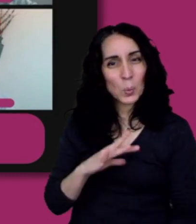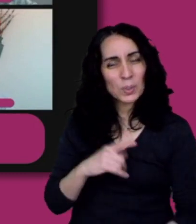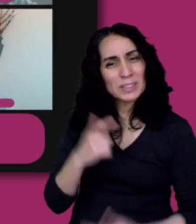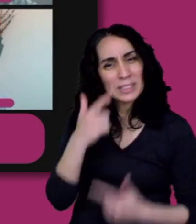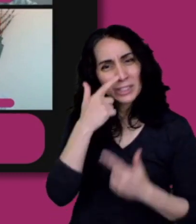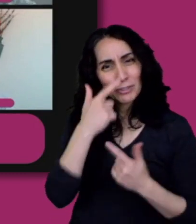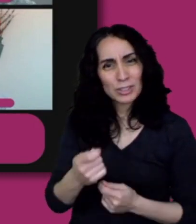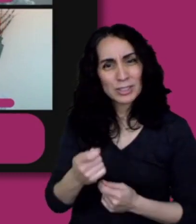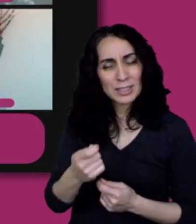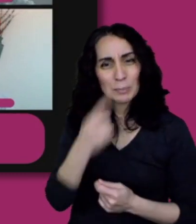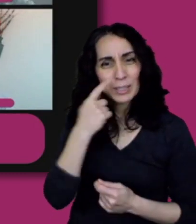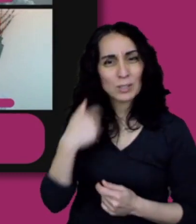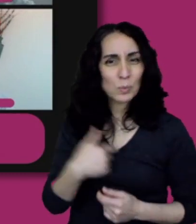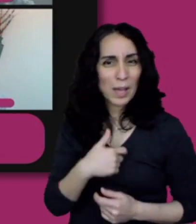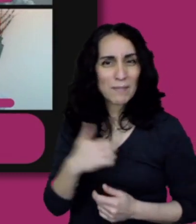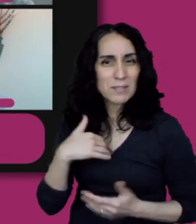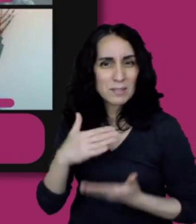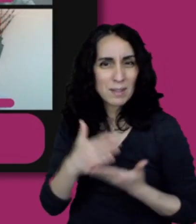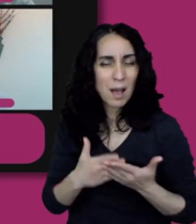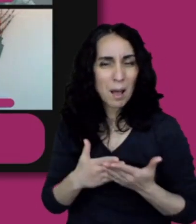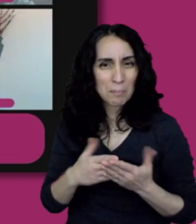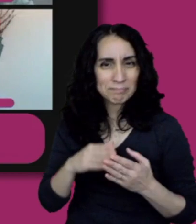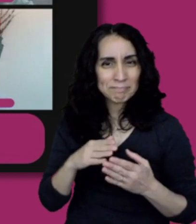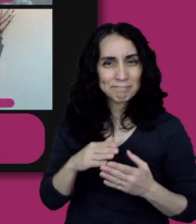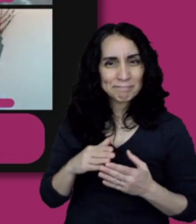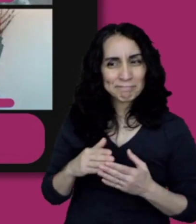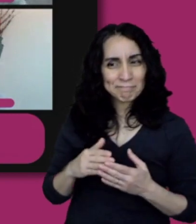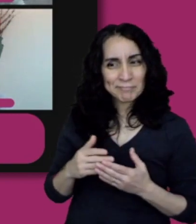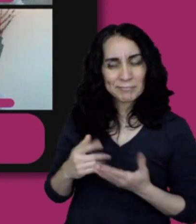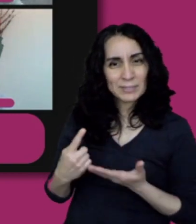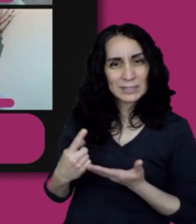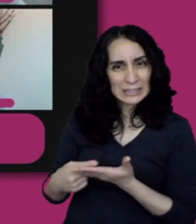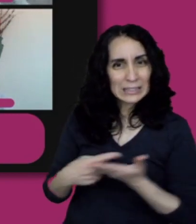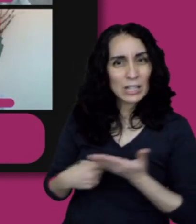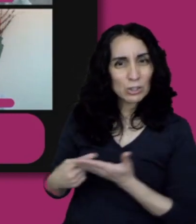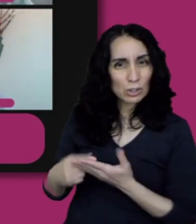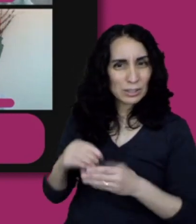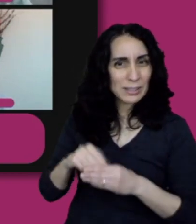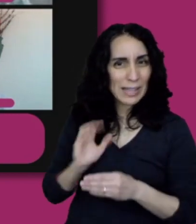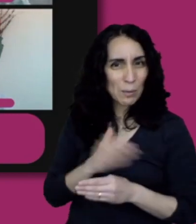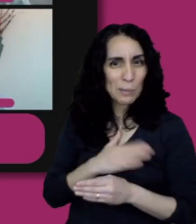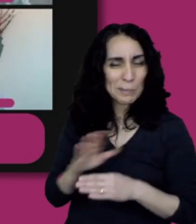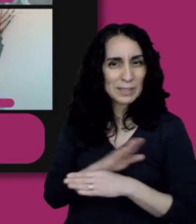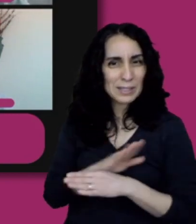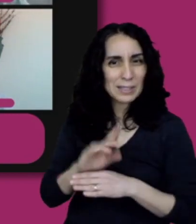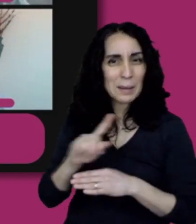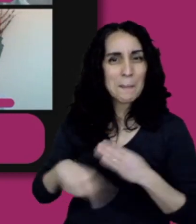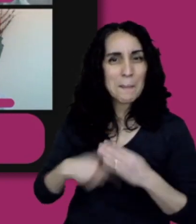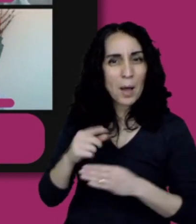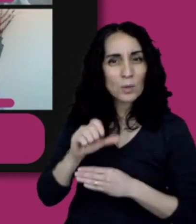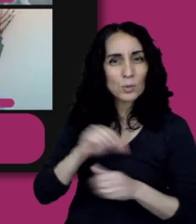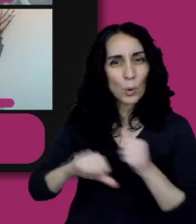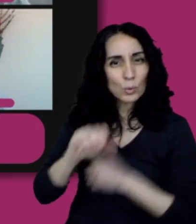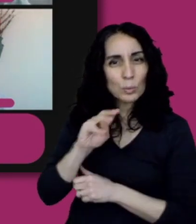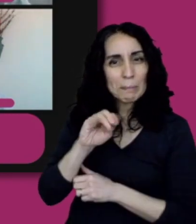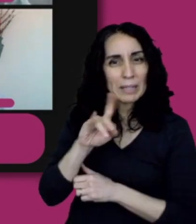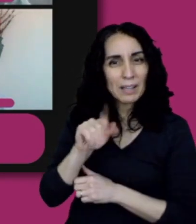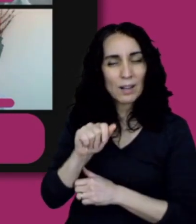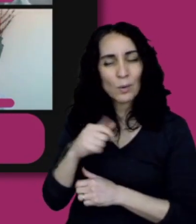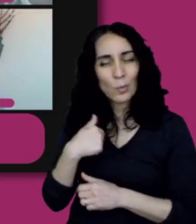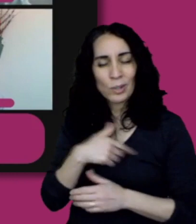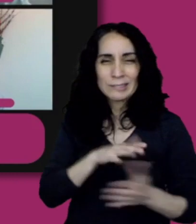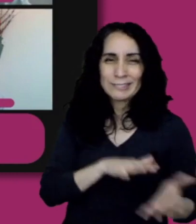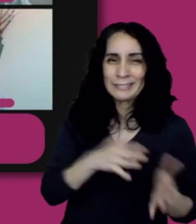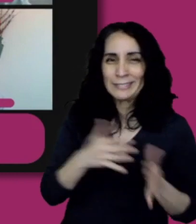Cool. That's interesting, because we had some internal discussions about social media. We go back and